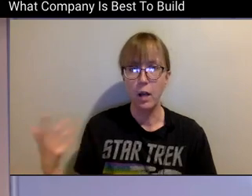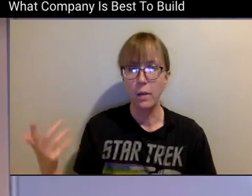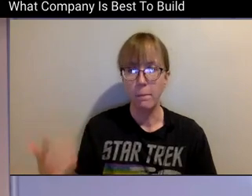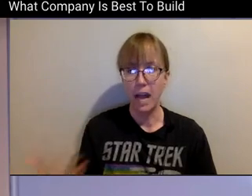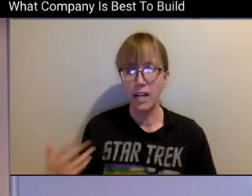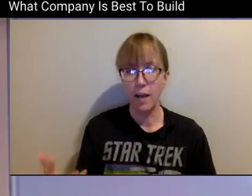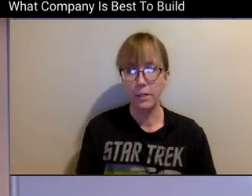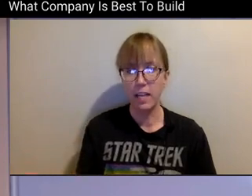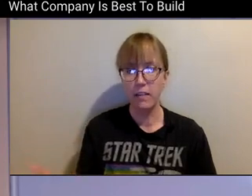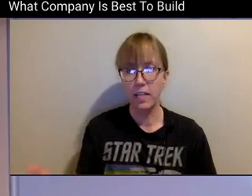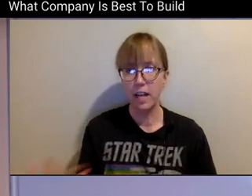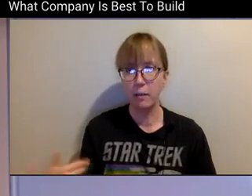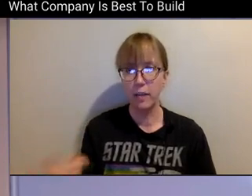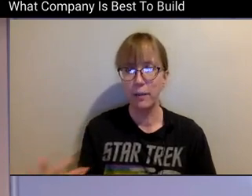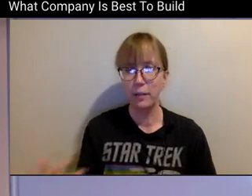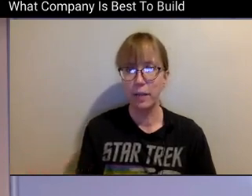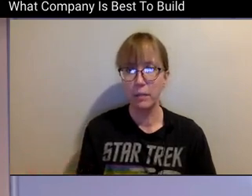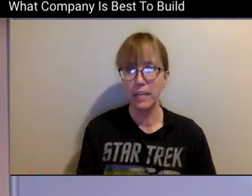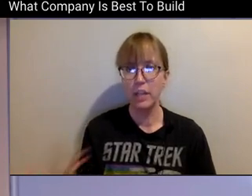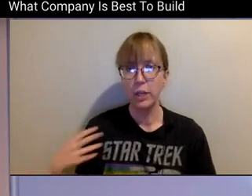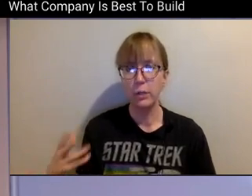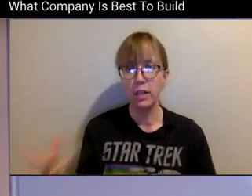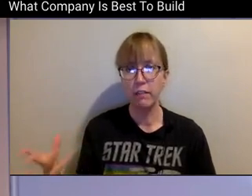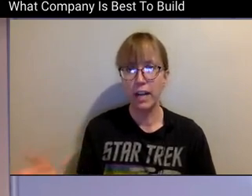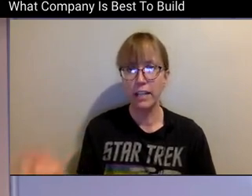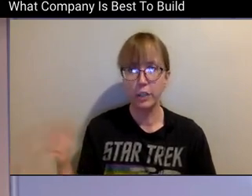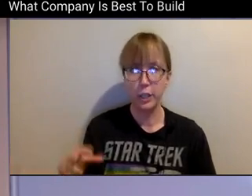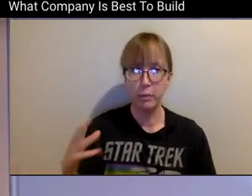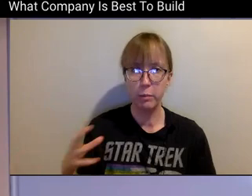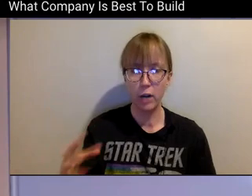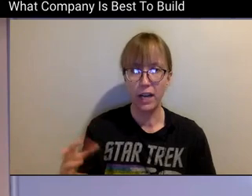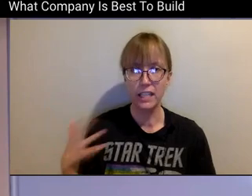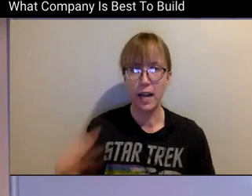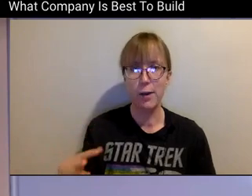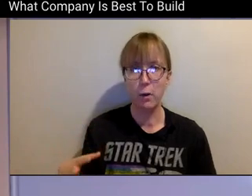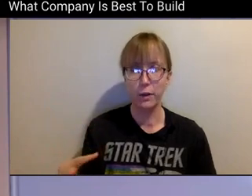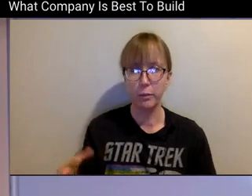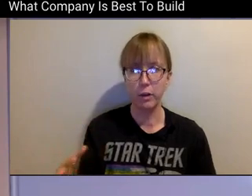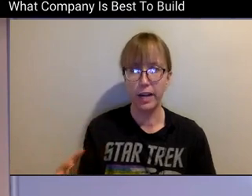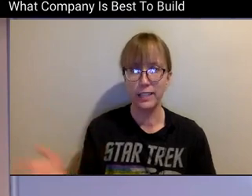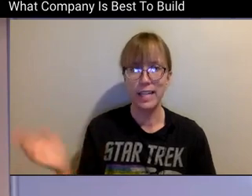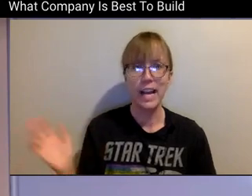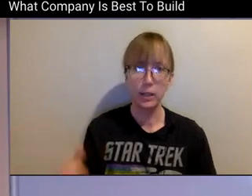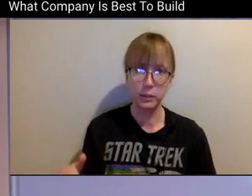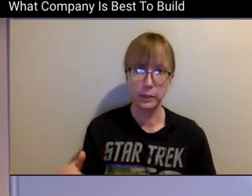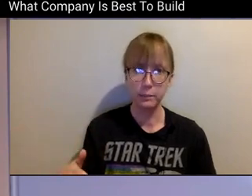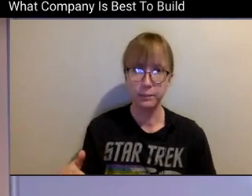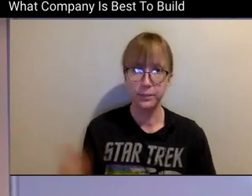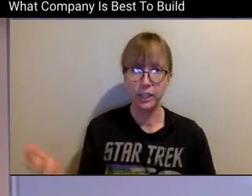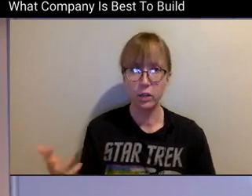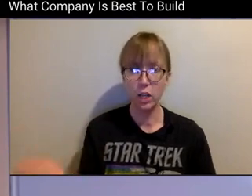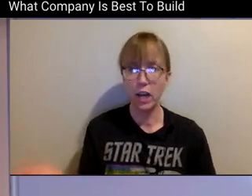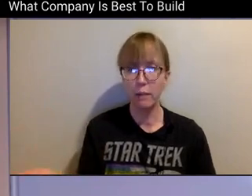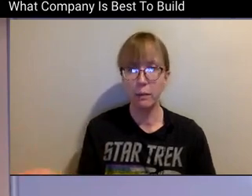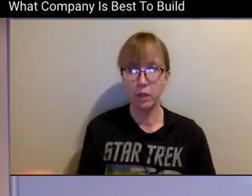because 99% of the time with MLM companies, you can find cheaper products and higher quality products elsewhere.